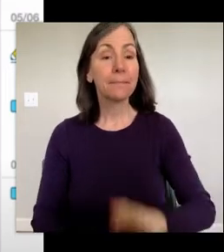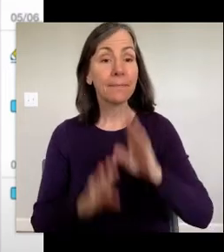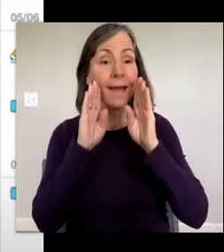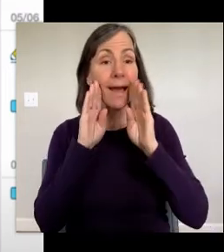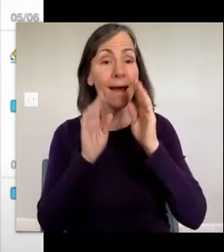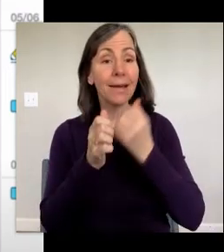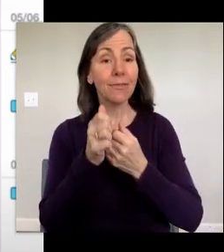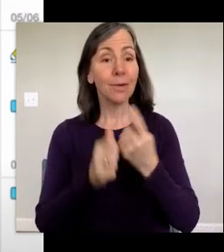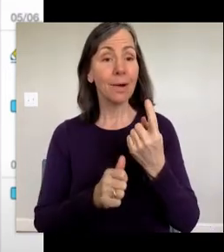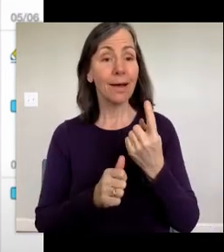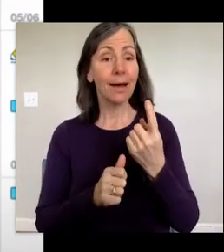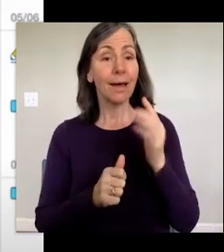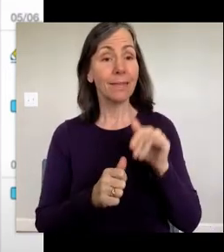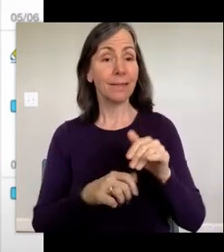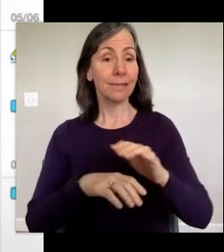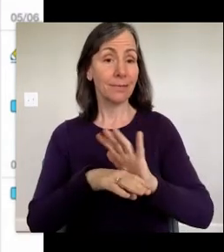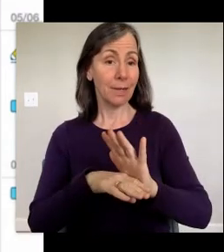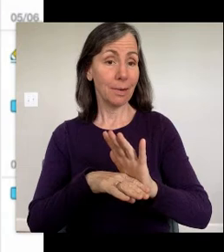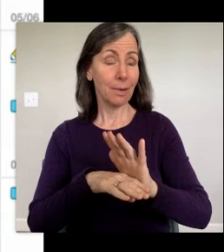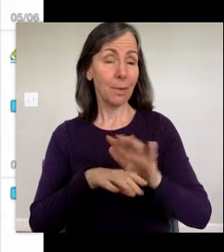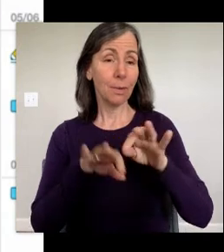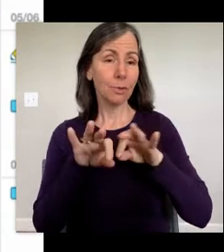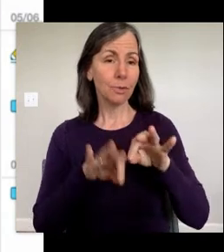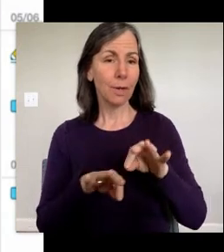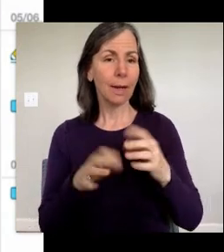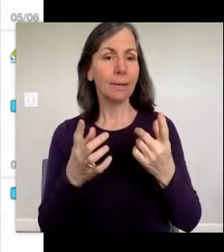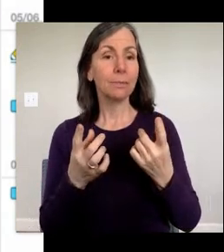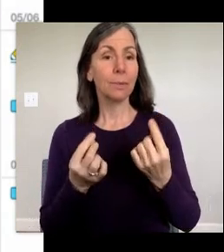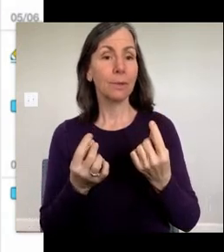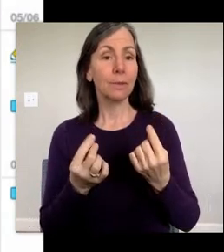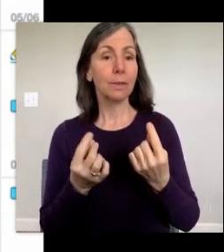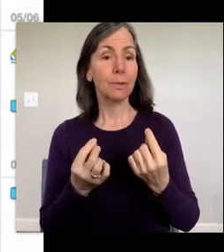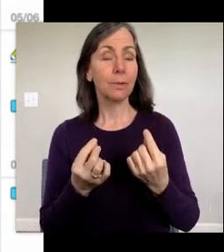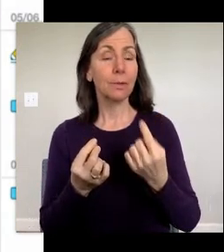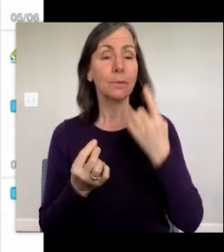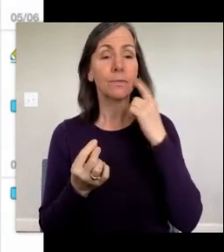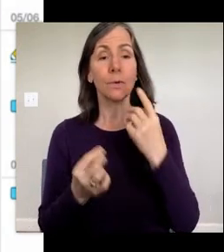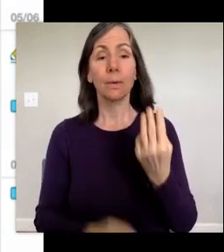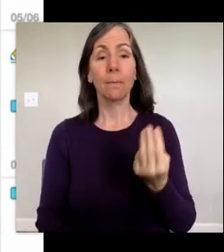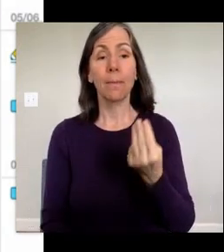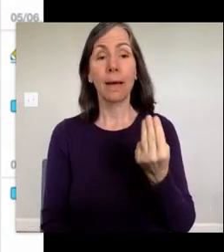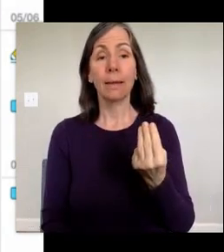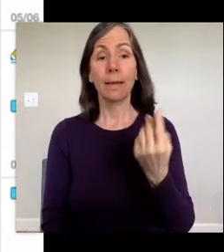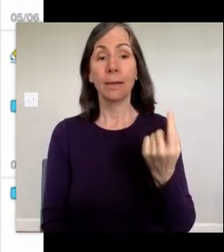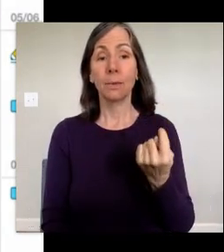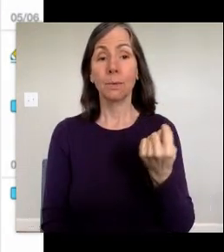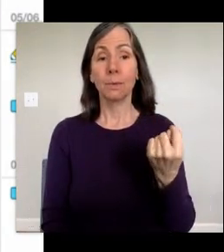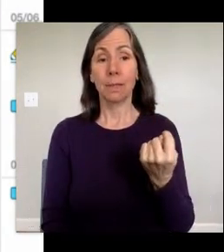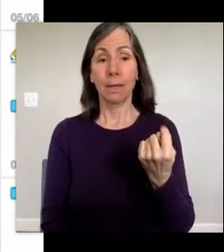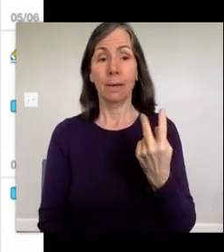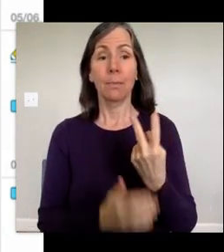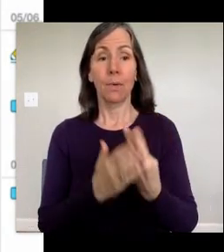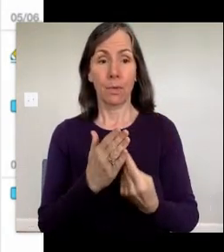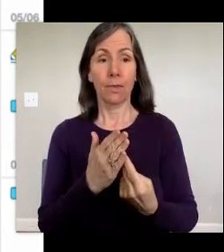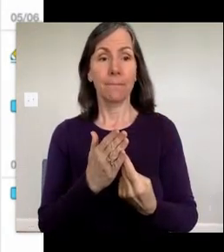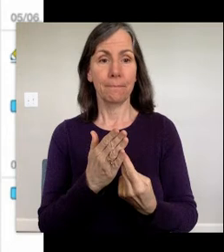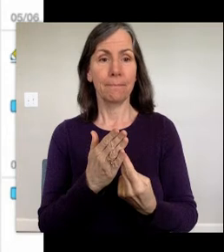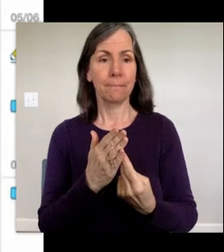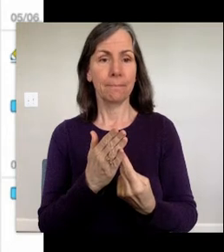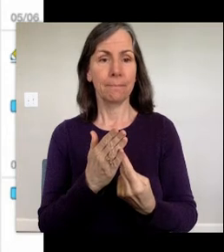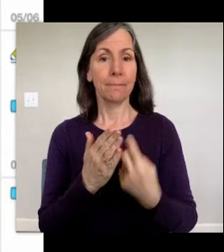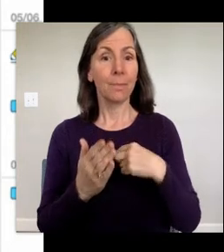Hi everybody, this is a video describing what you need to do for Monday and Tuesday. And we are